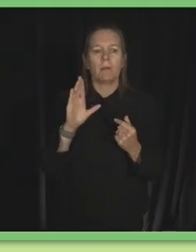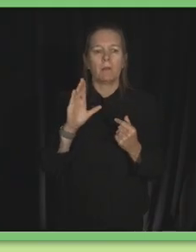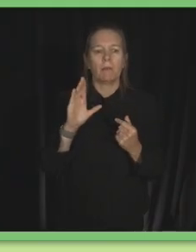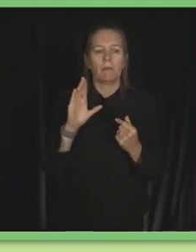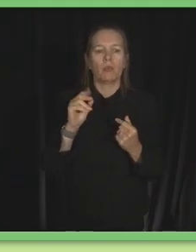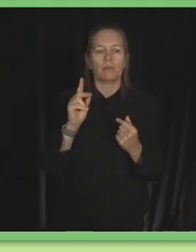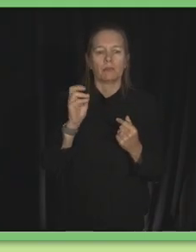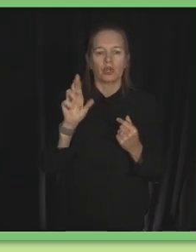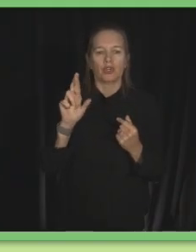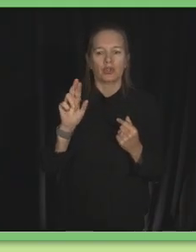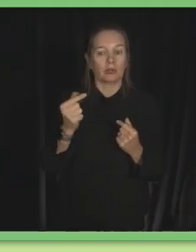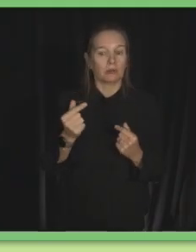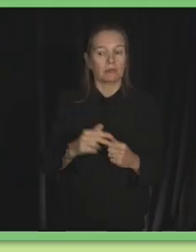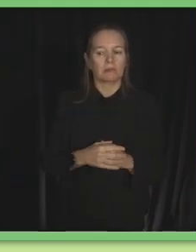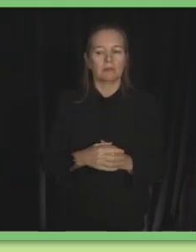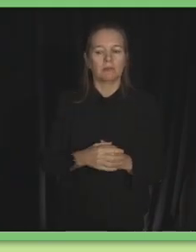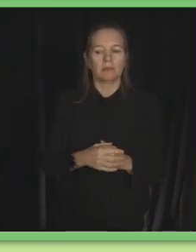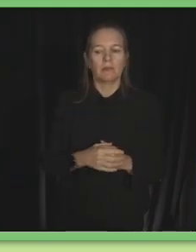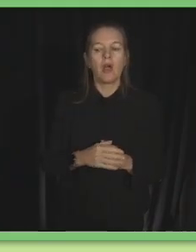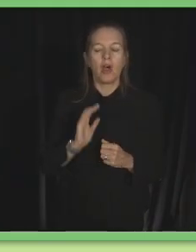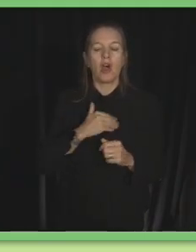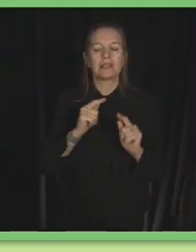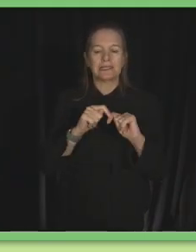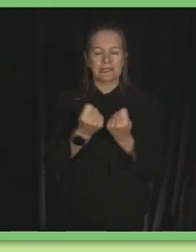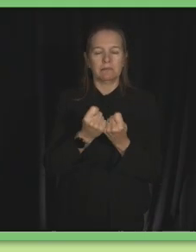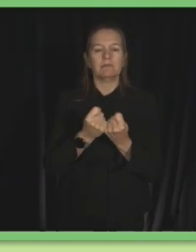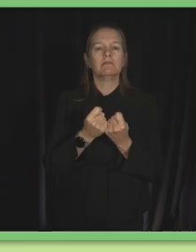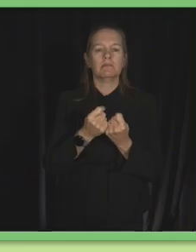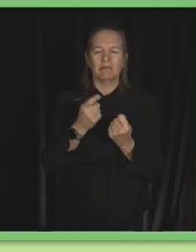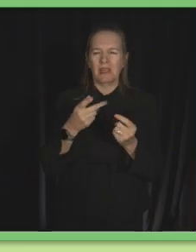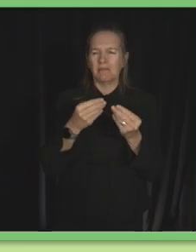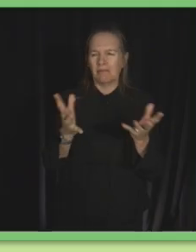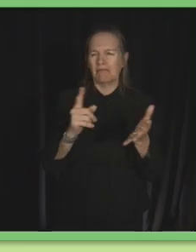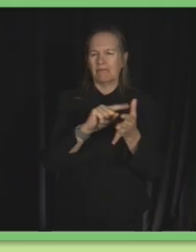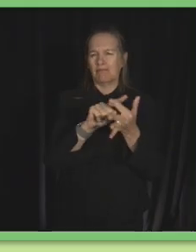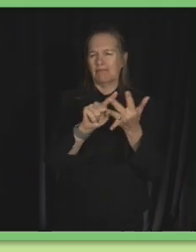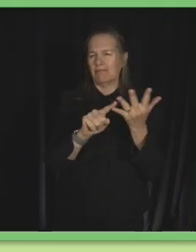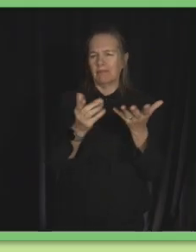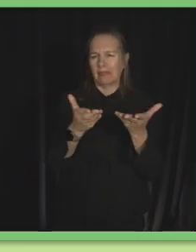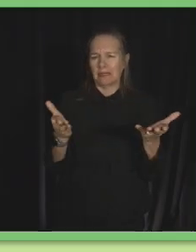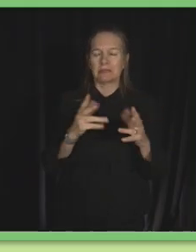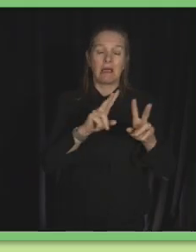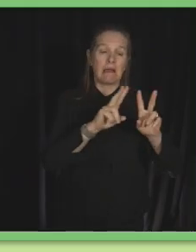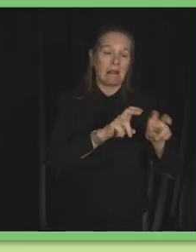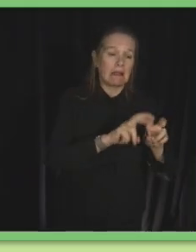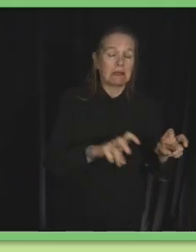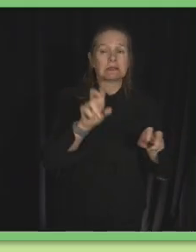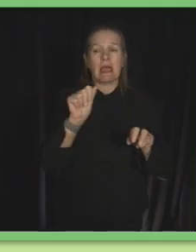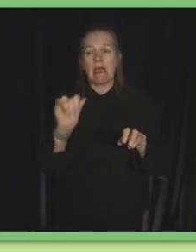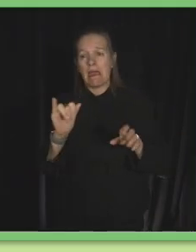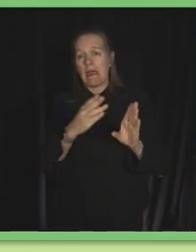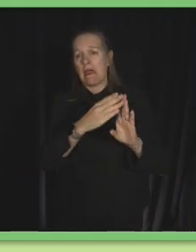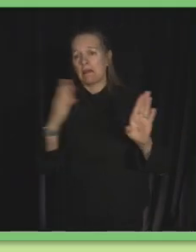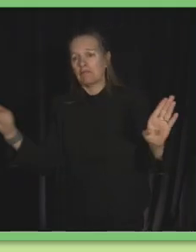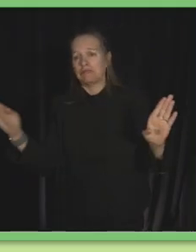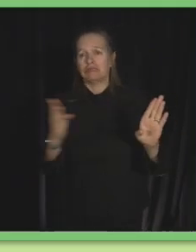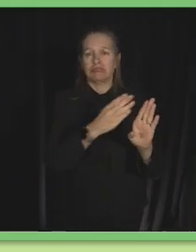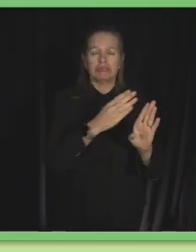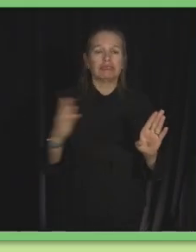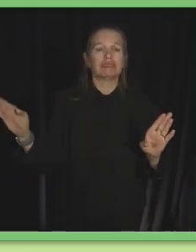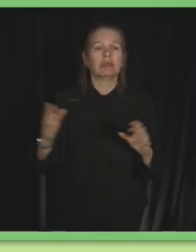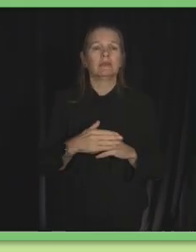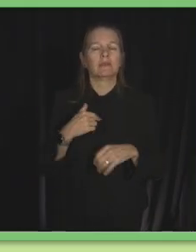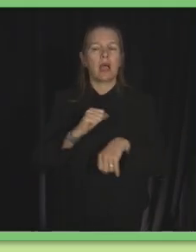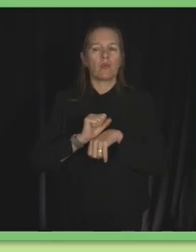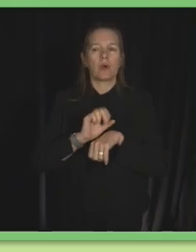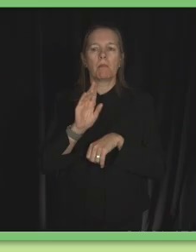Our team provides a wide range of compute platforms, supporting everything from analytics to AI. I've been at